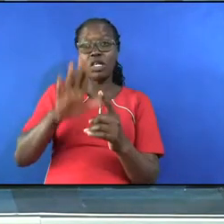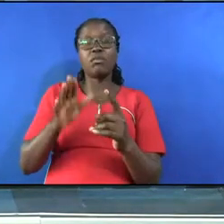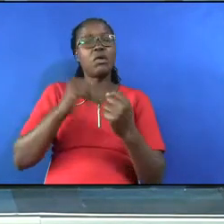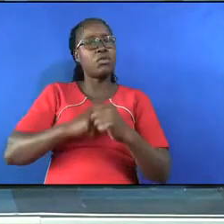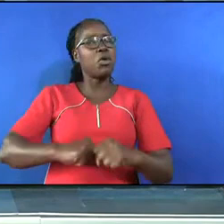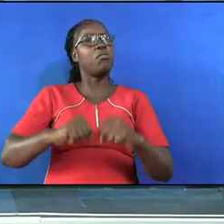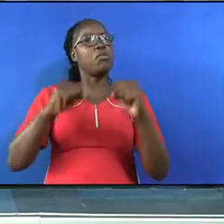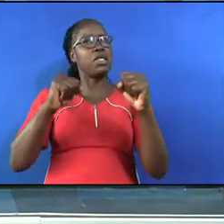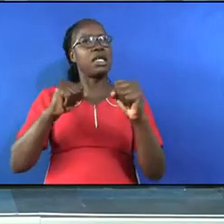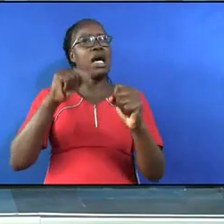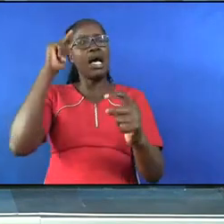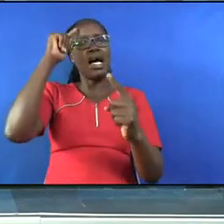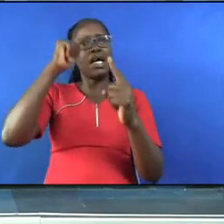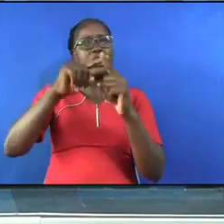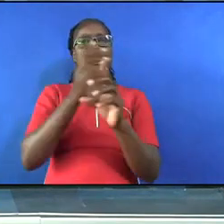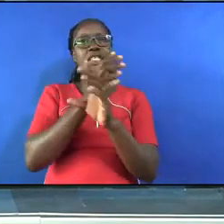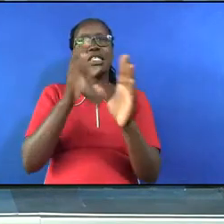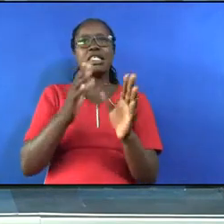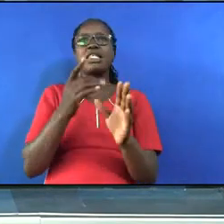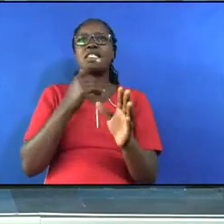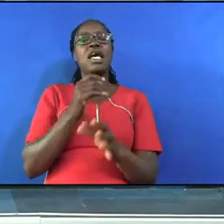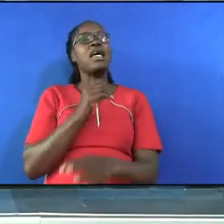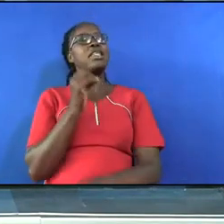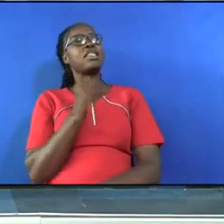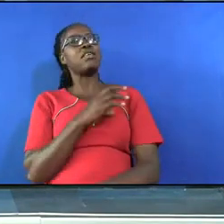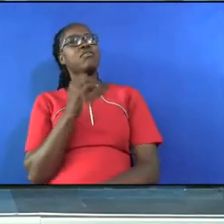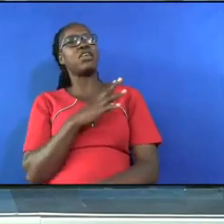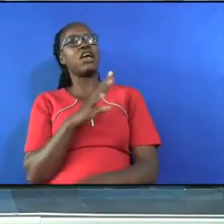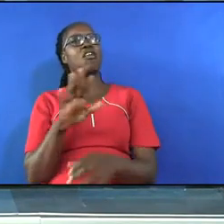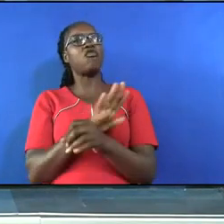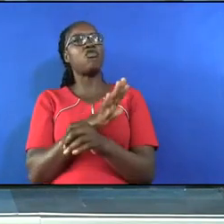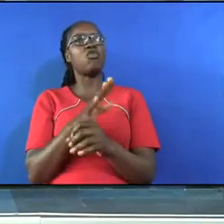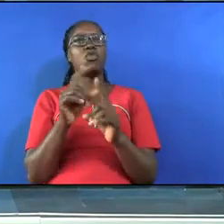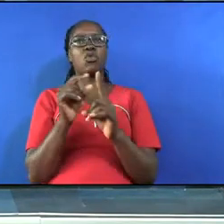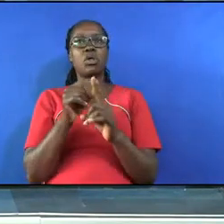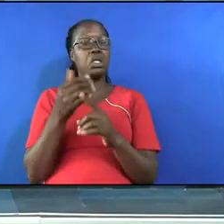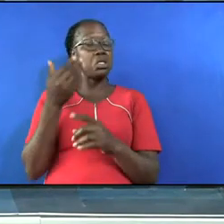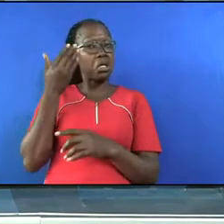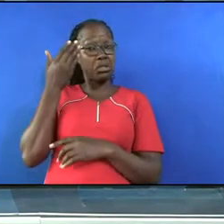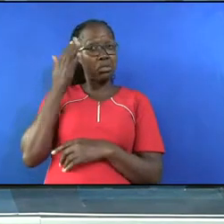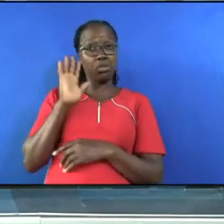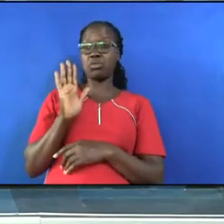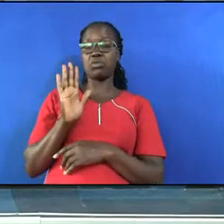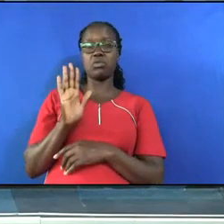master? Till Christ tells you the fearful words that I knew you not?